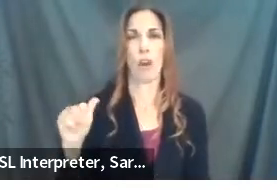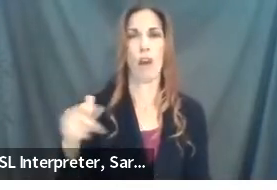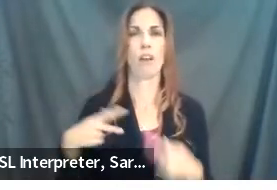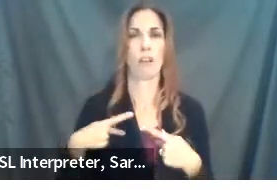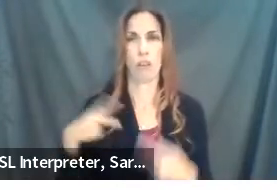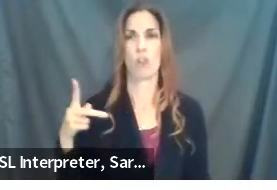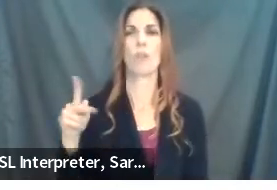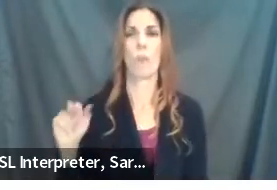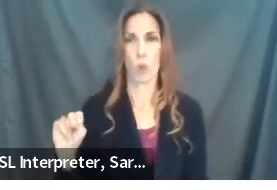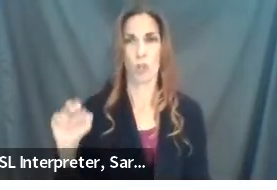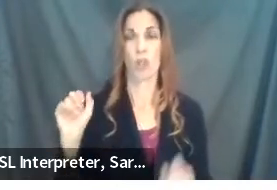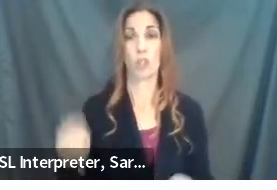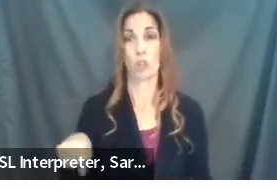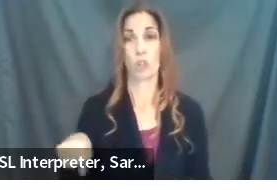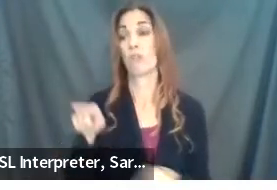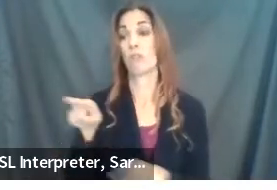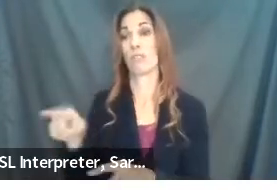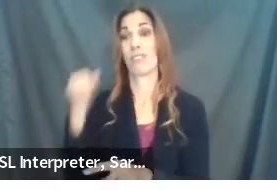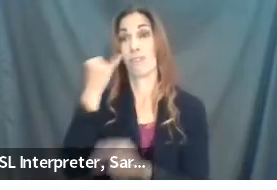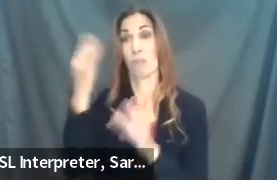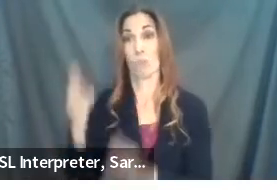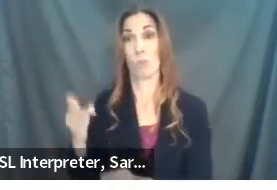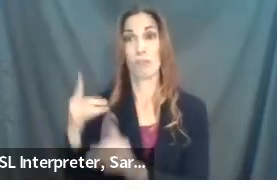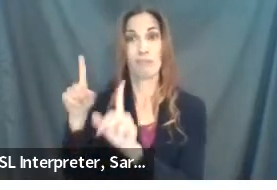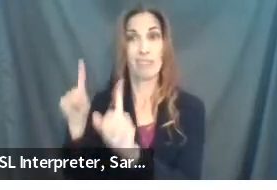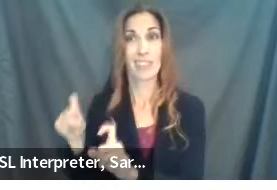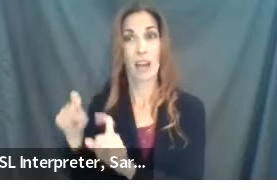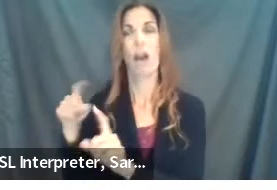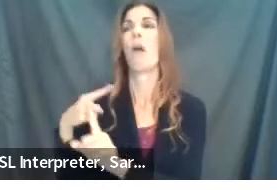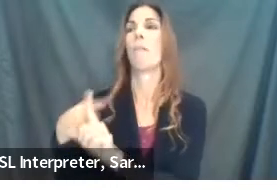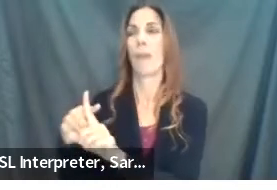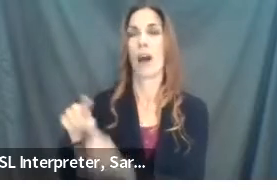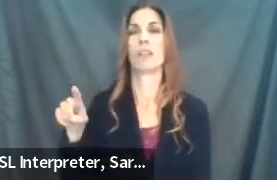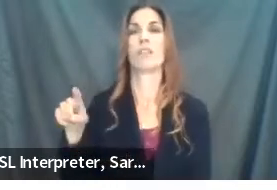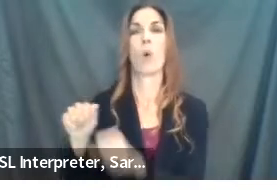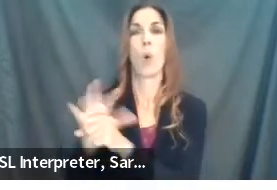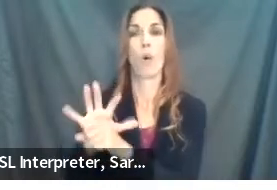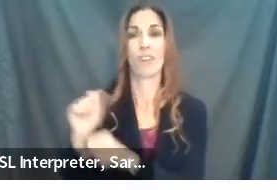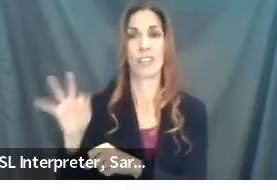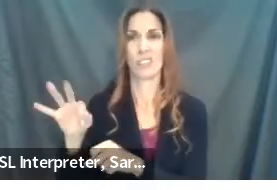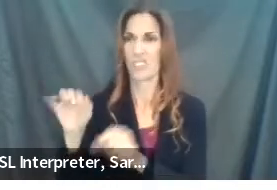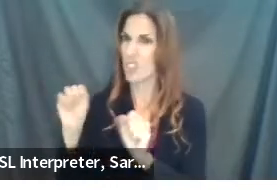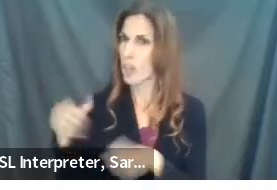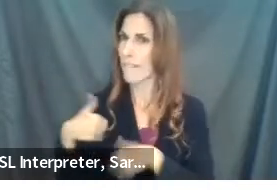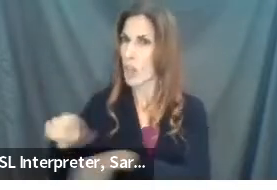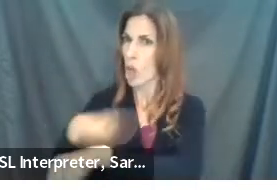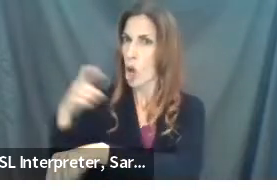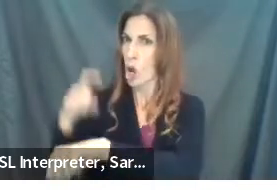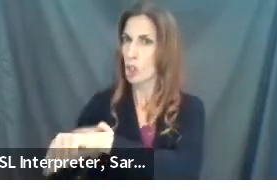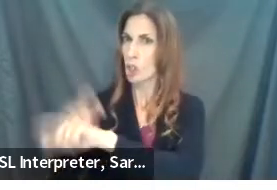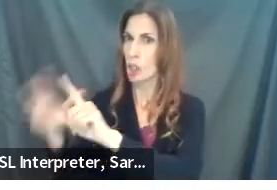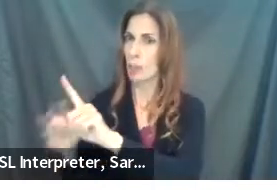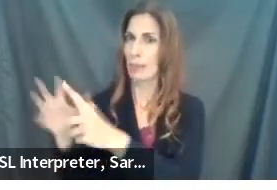while someone with COVID-19 could experience long-term damage to the lungs